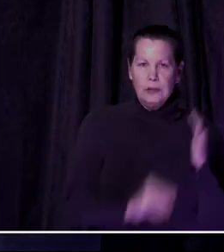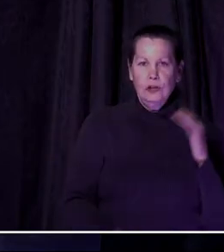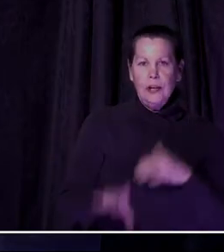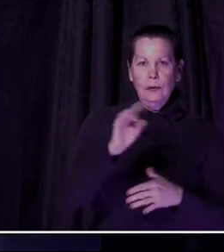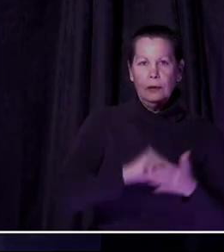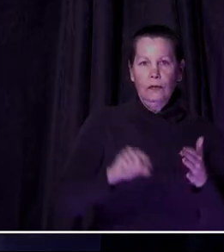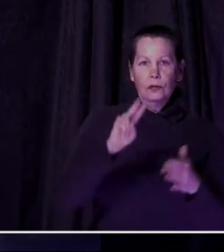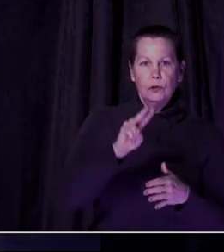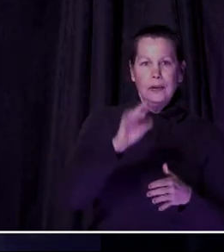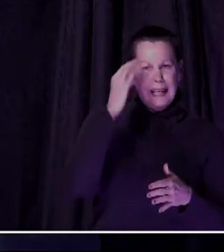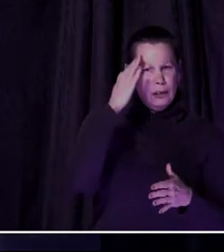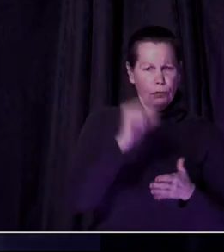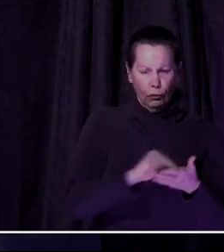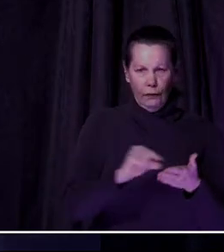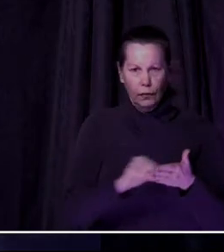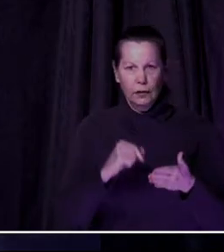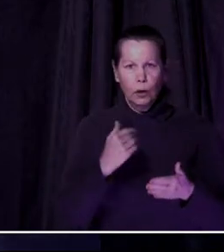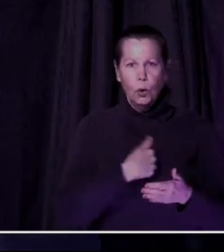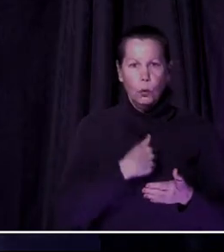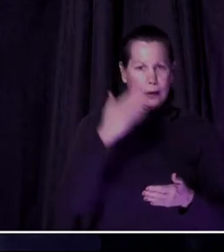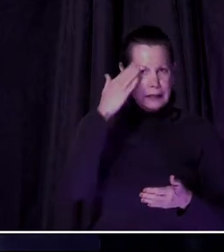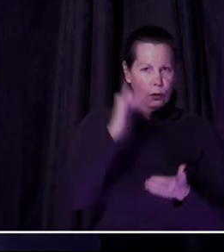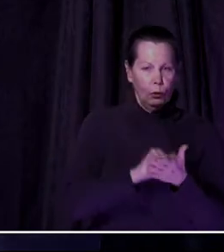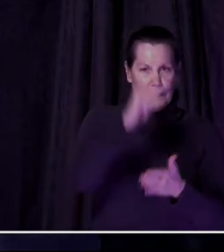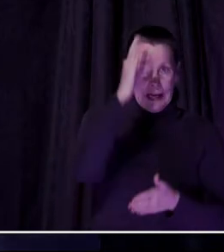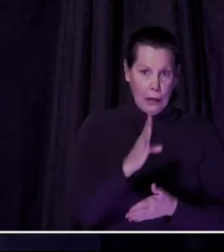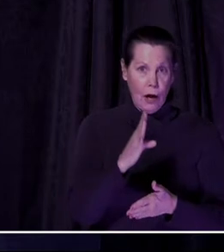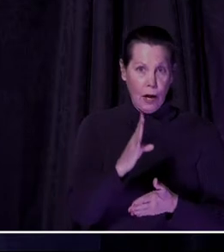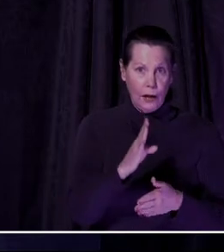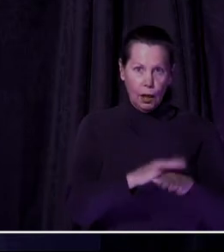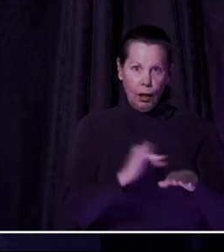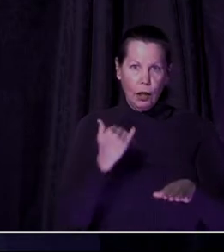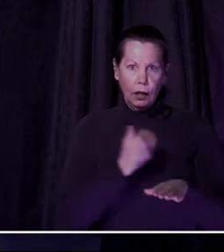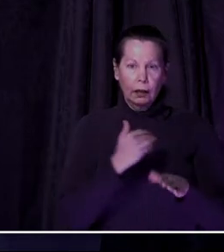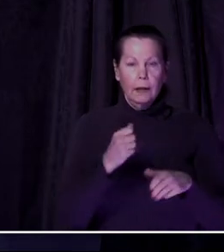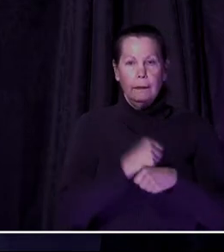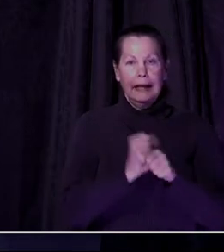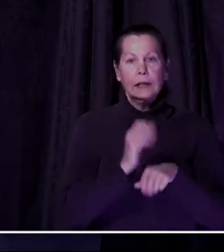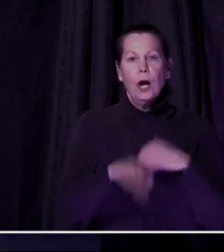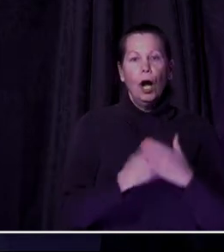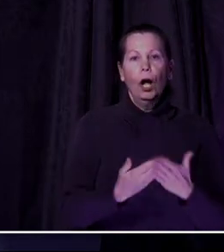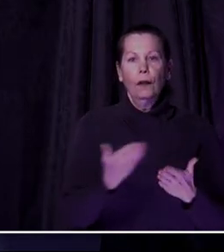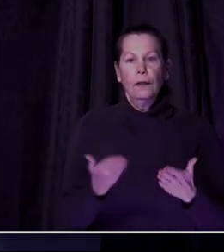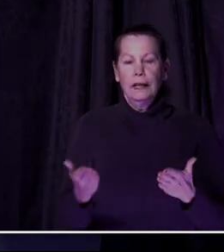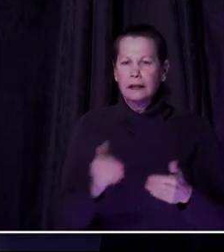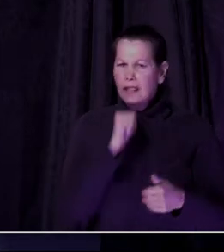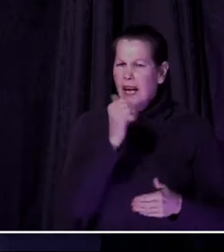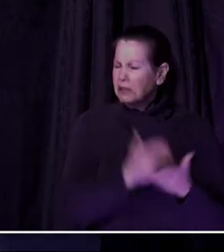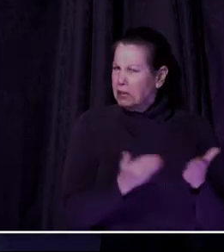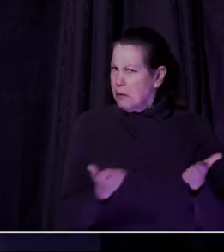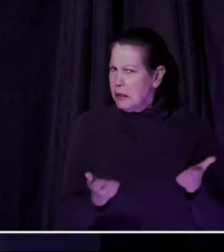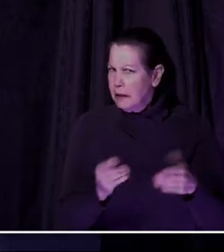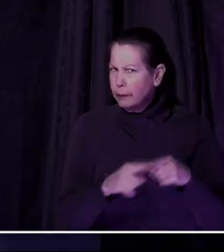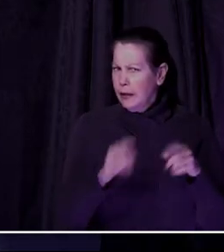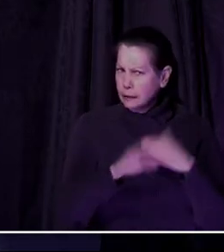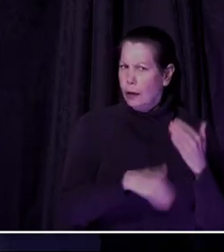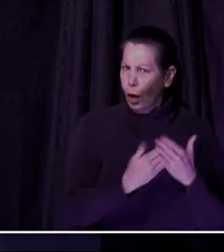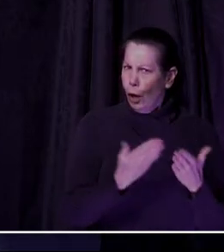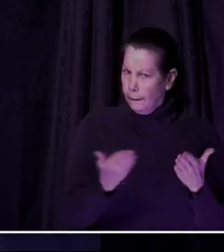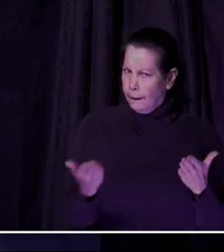you know the passage. We know that God causes all things not some things,